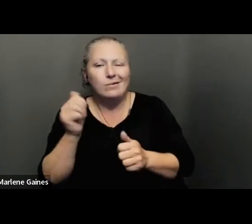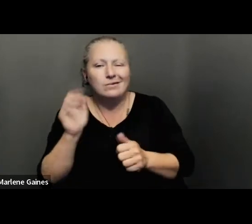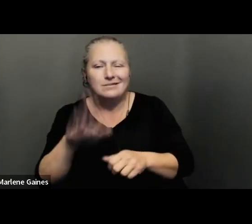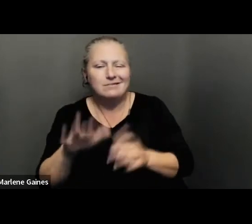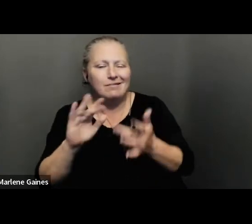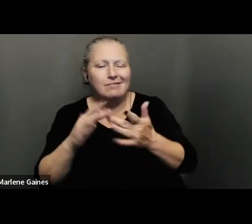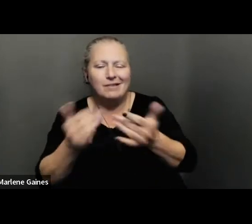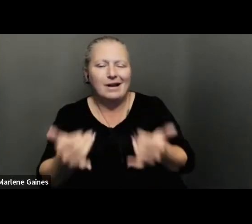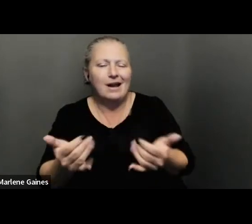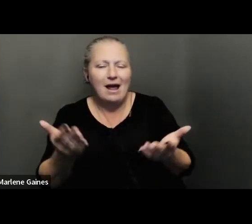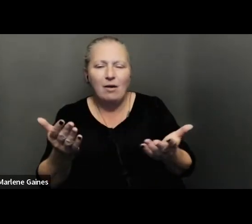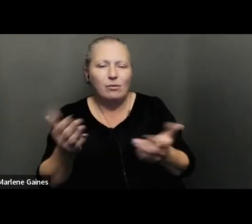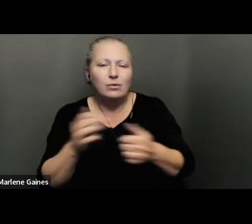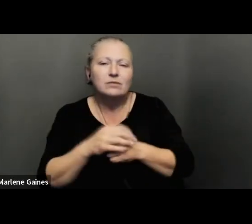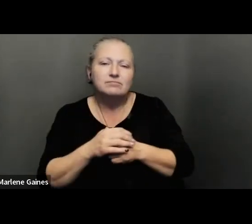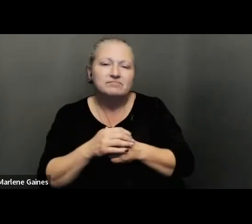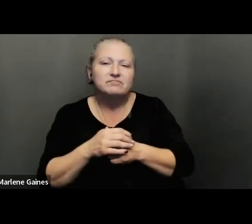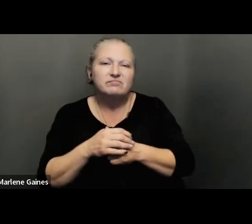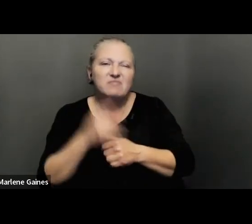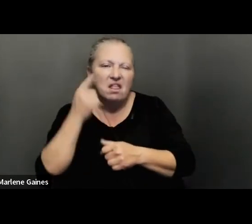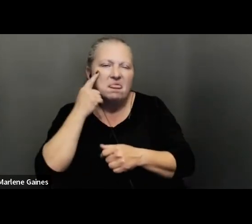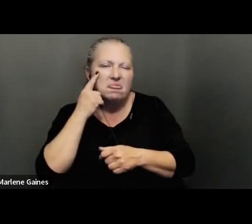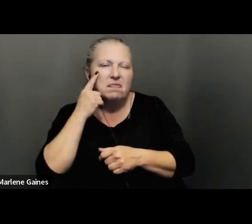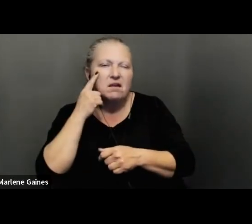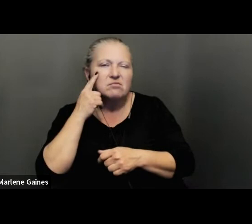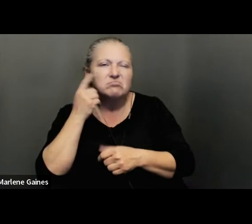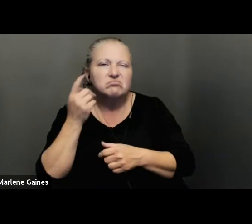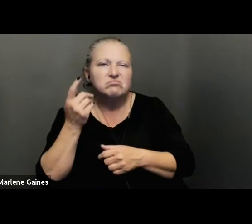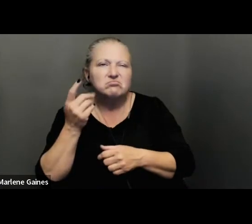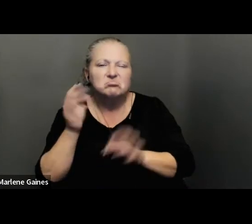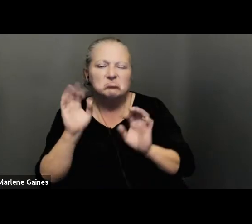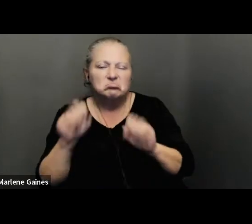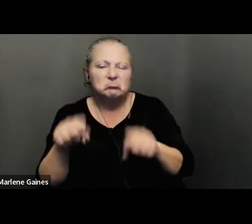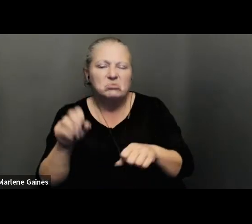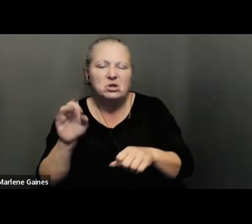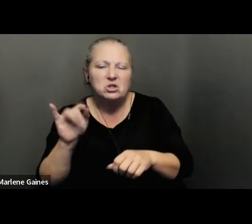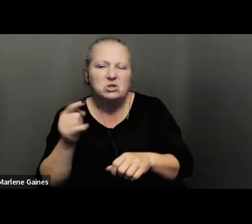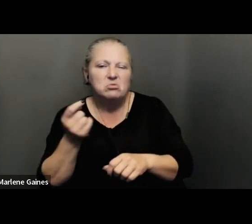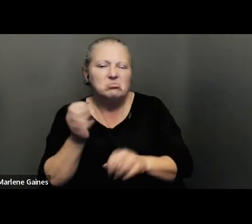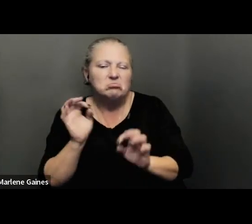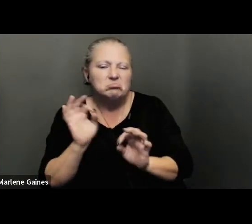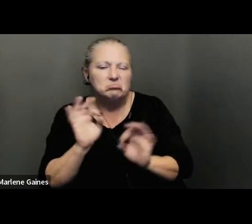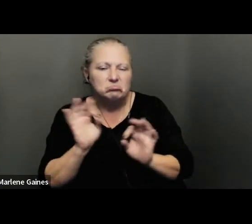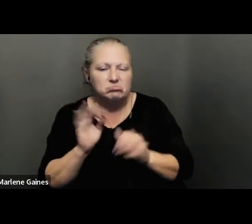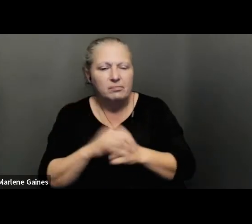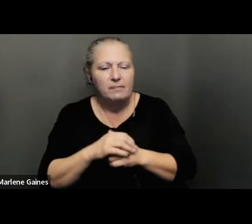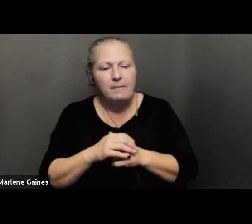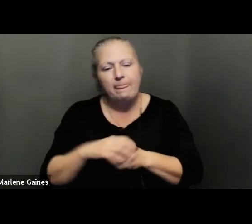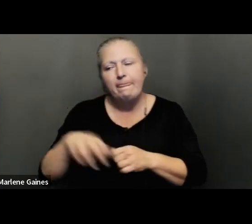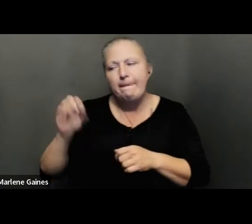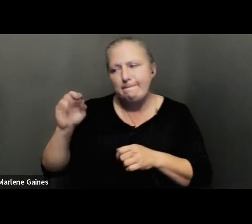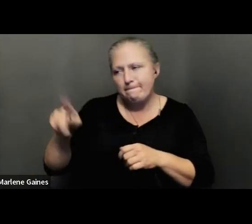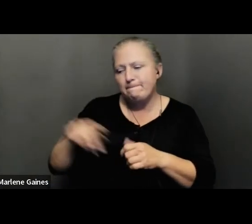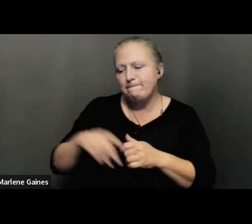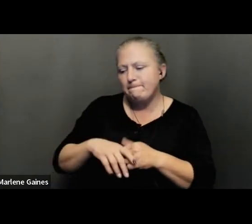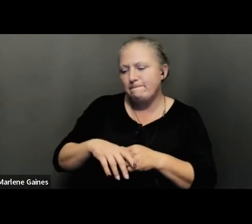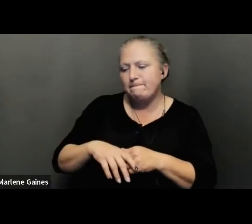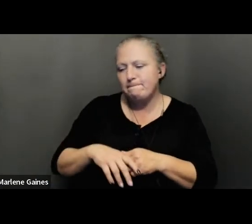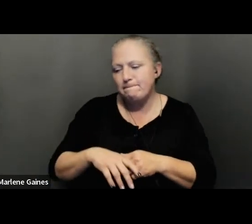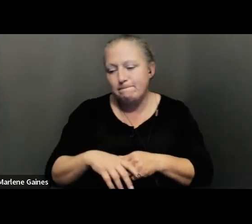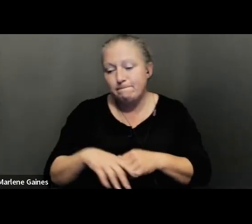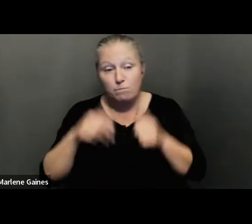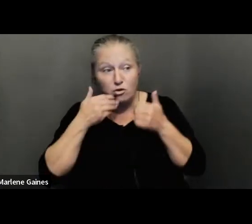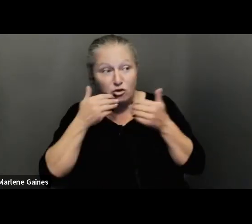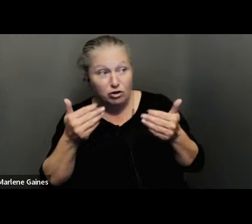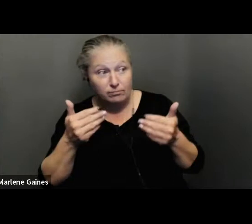now. So I think it's quite negligible. Okay. We good?